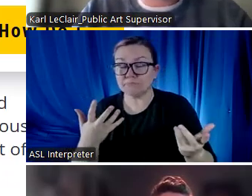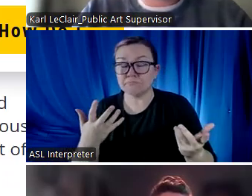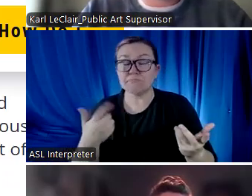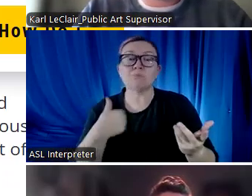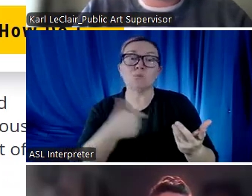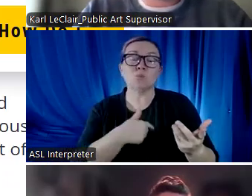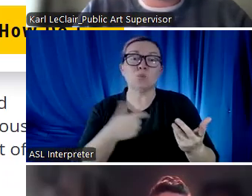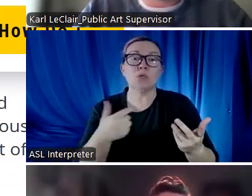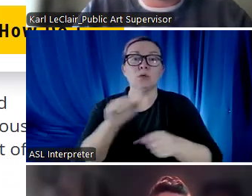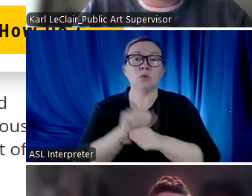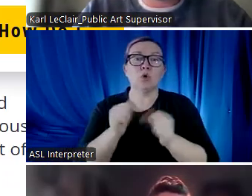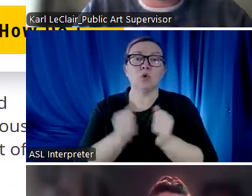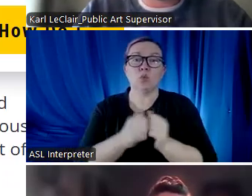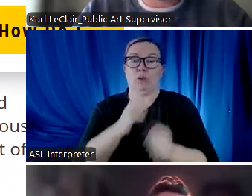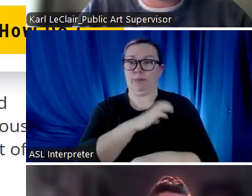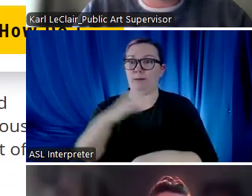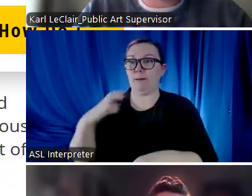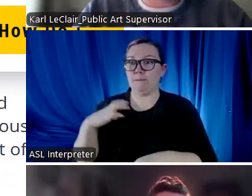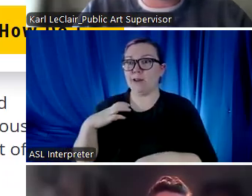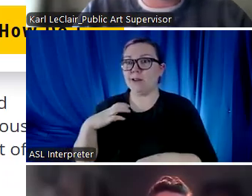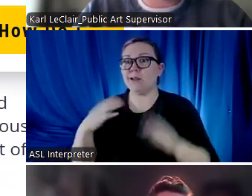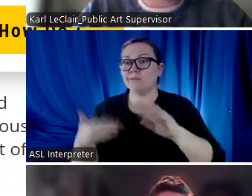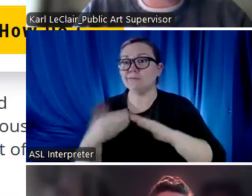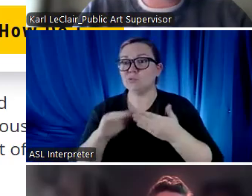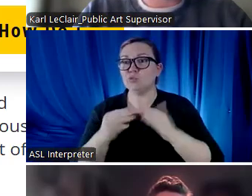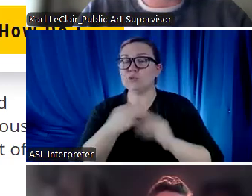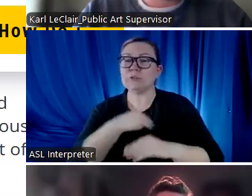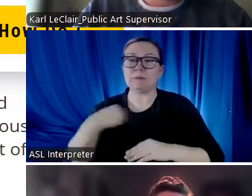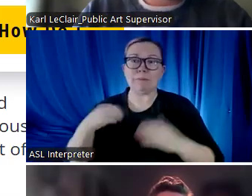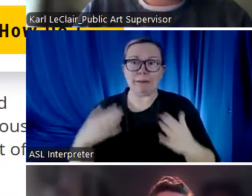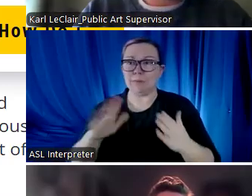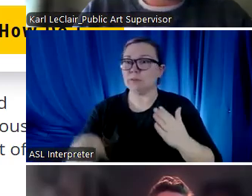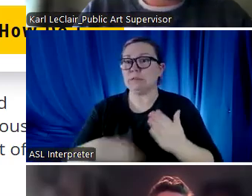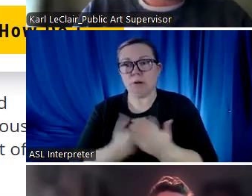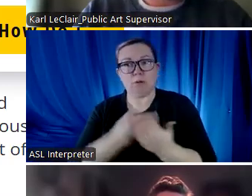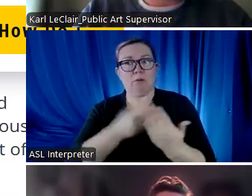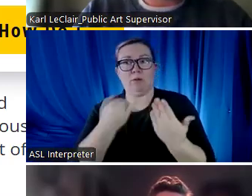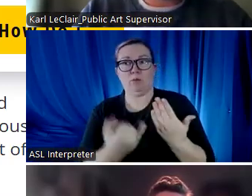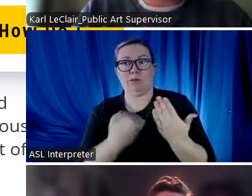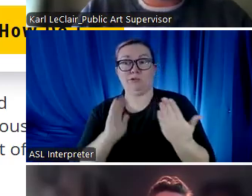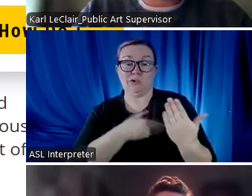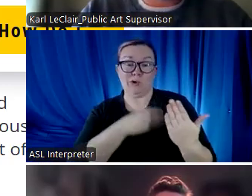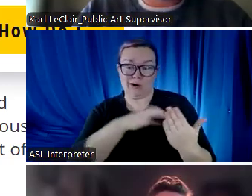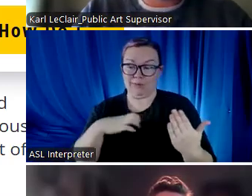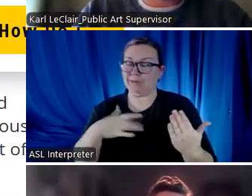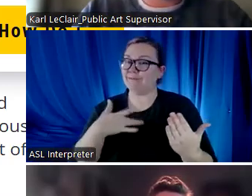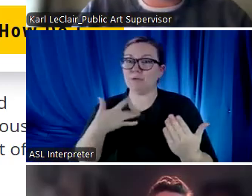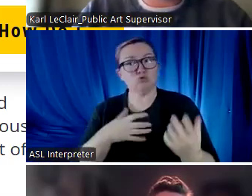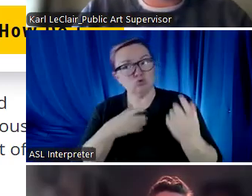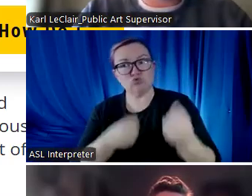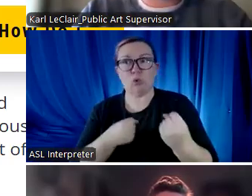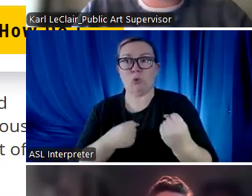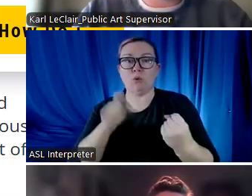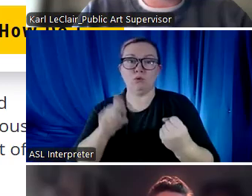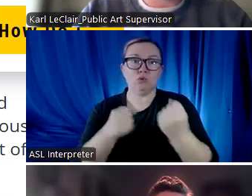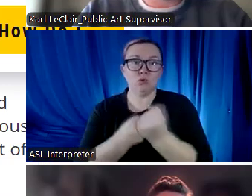we work with committee of community members on all these projects, and our committee felt very strongly that we should support